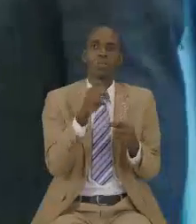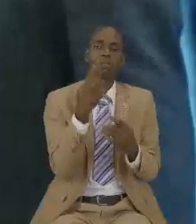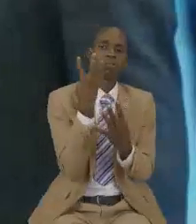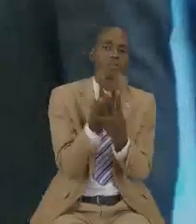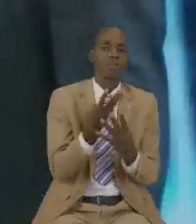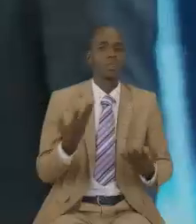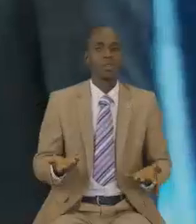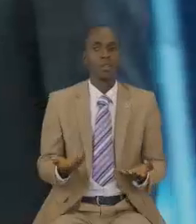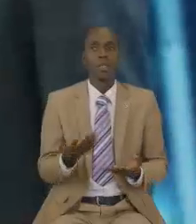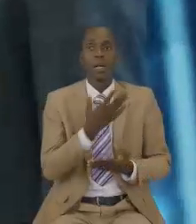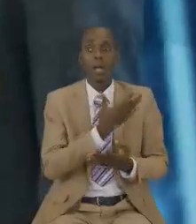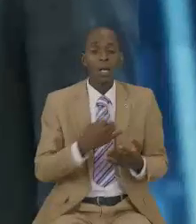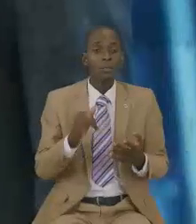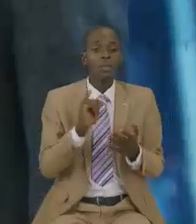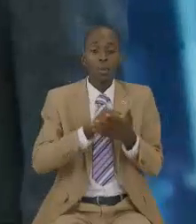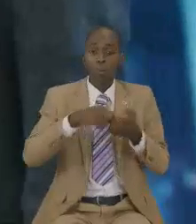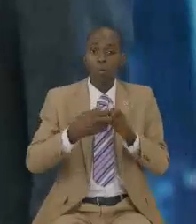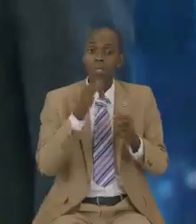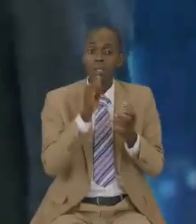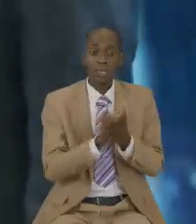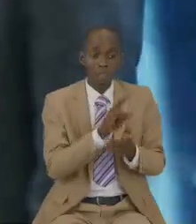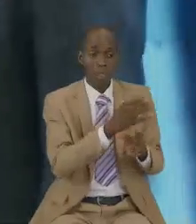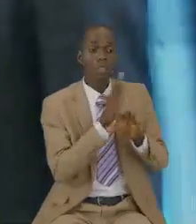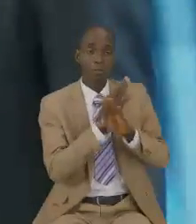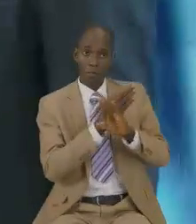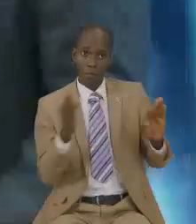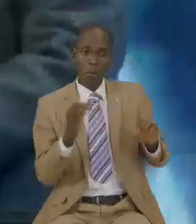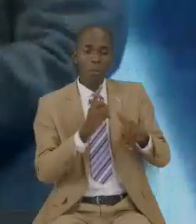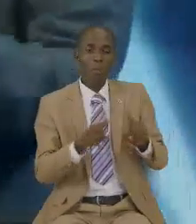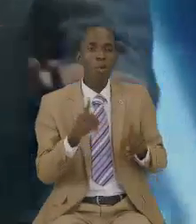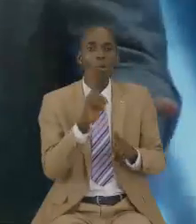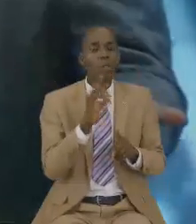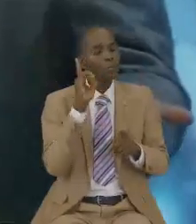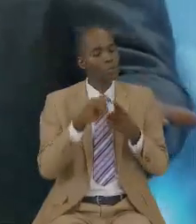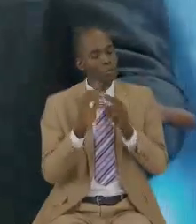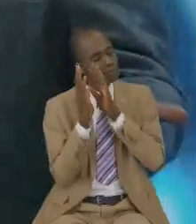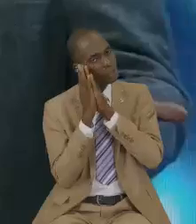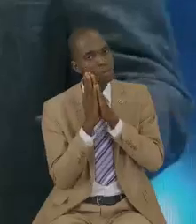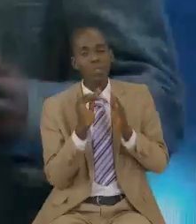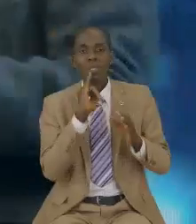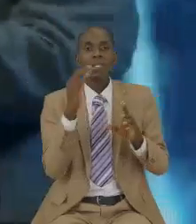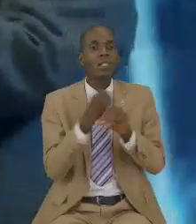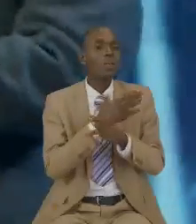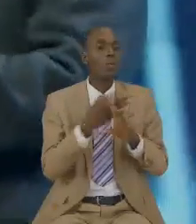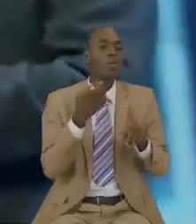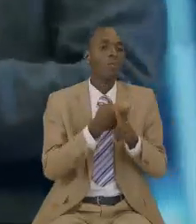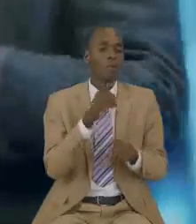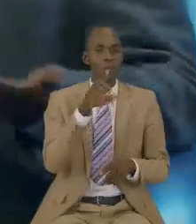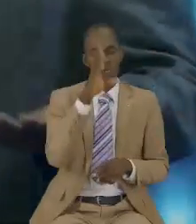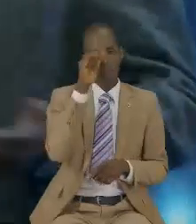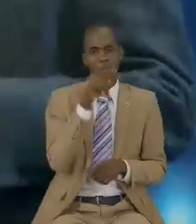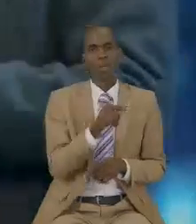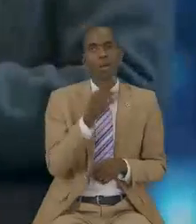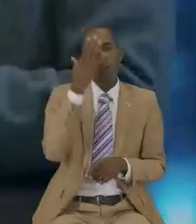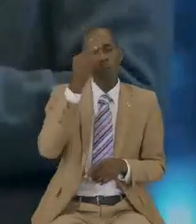is the accommodation he was living before, all that was now taken away from him because he